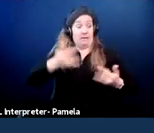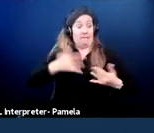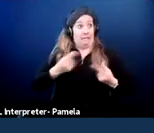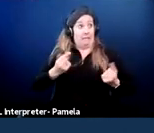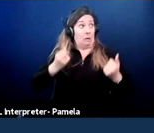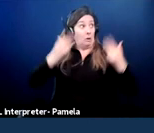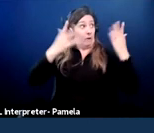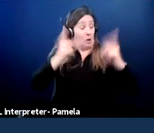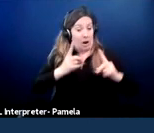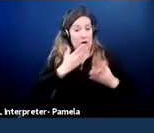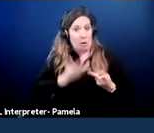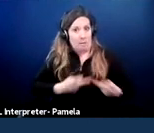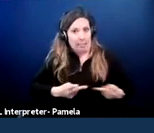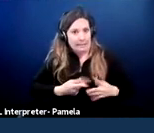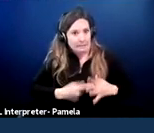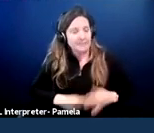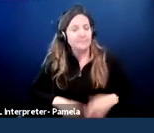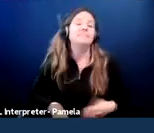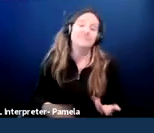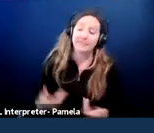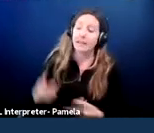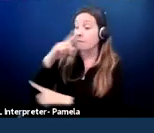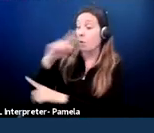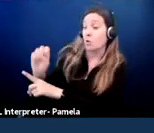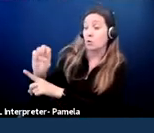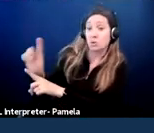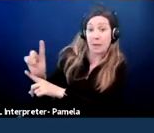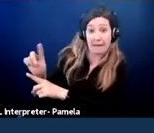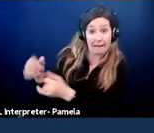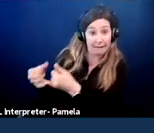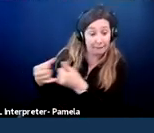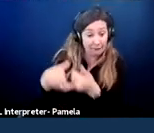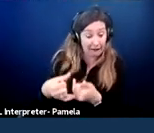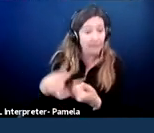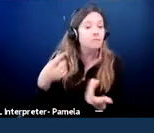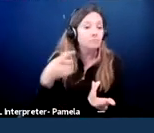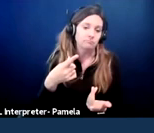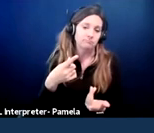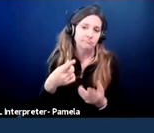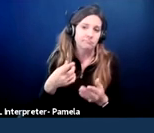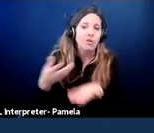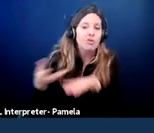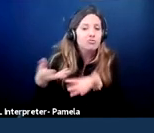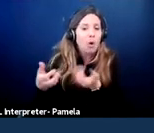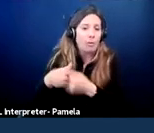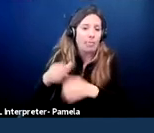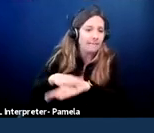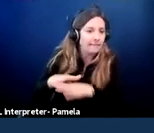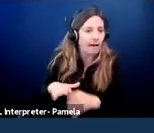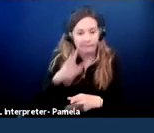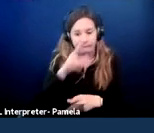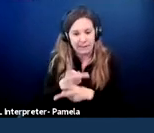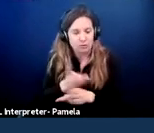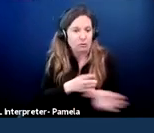good starting point is, depending on what you're looking for, if it's for the shredding grants, talk to a consultant, navigate it, get a plan together.